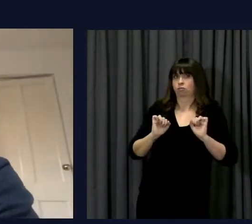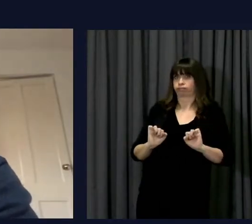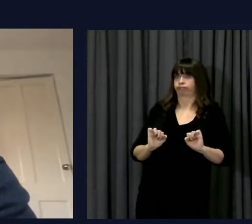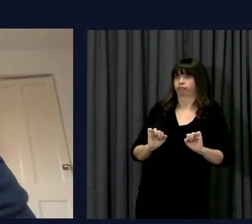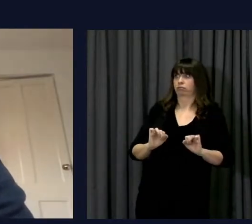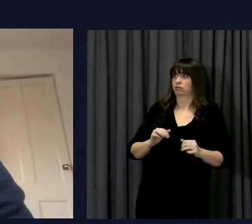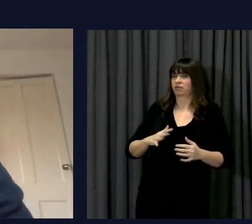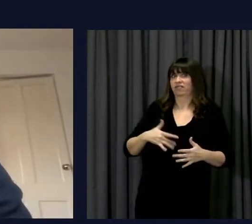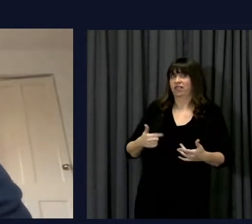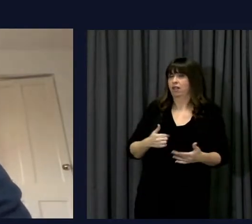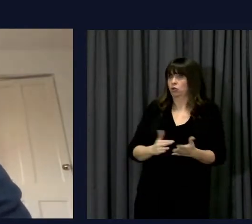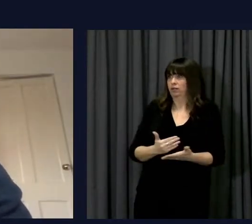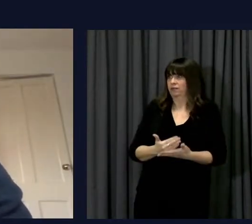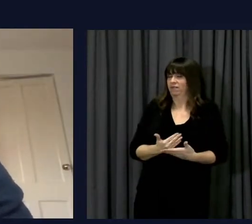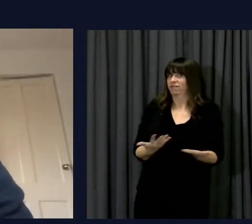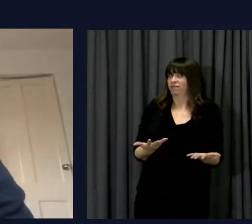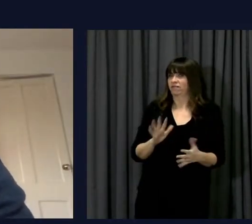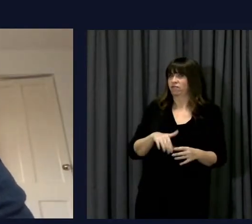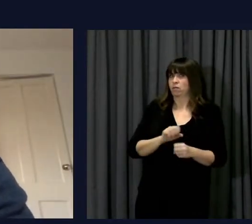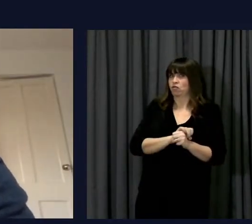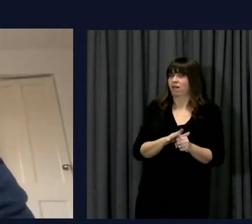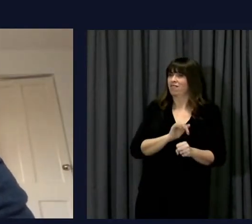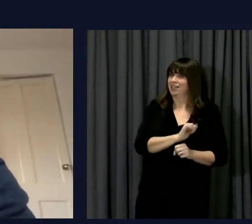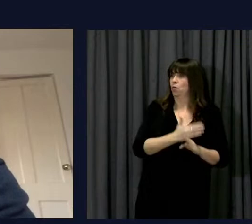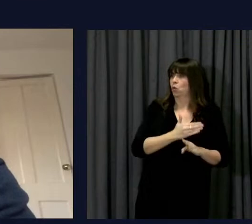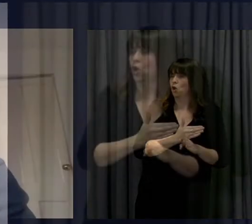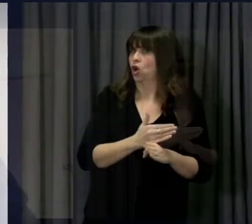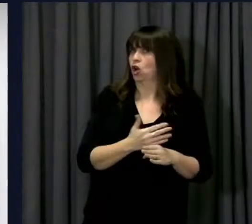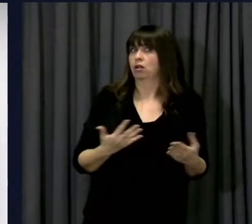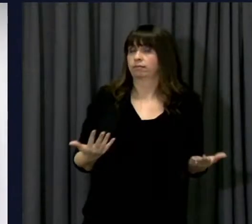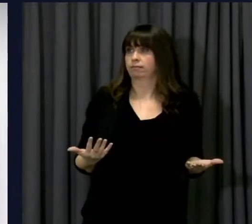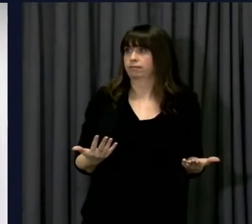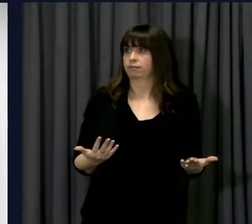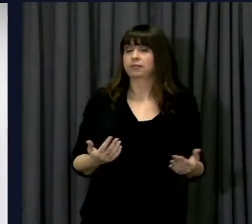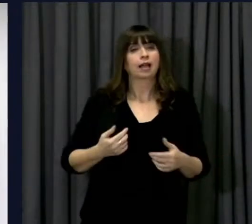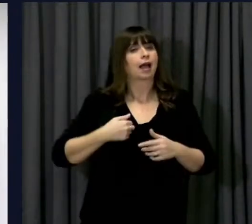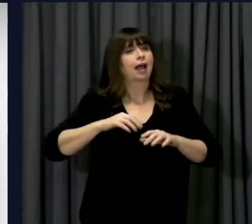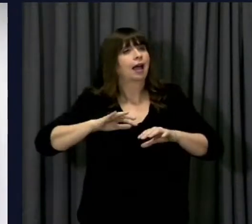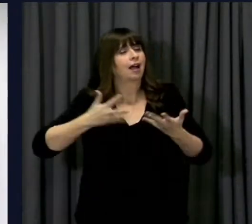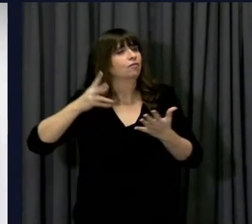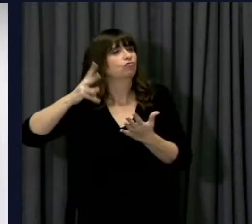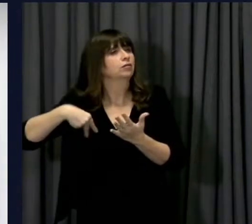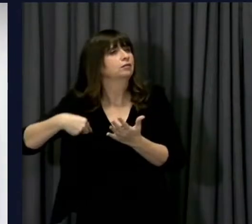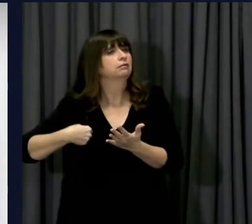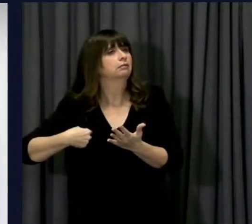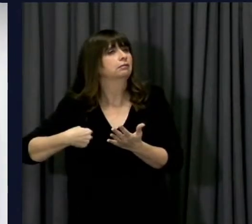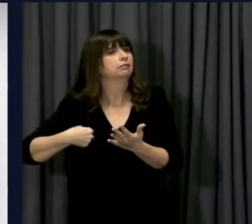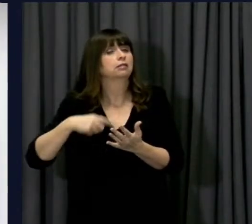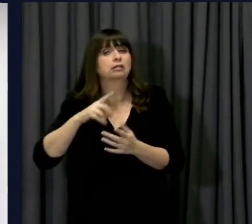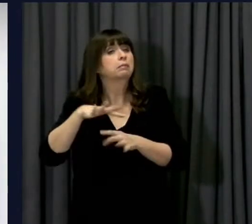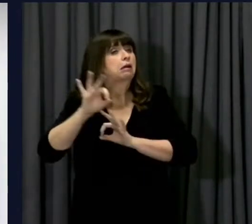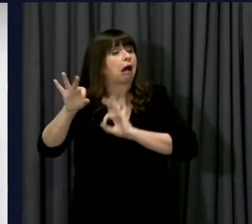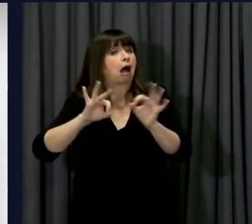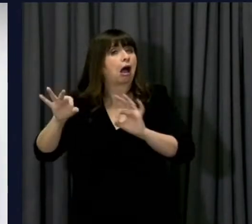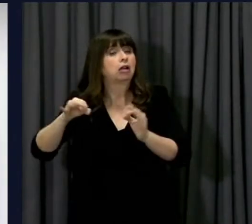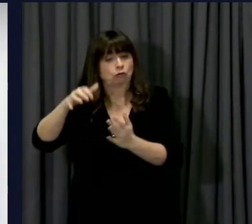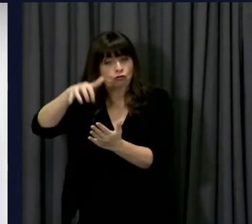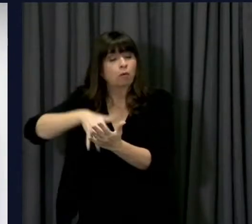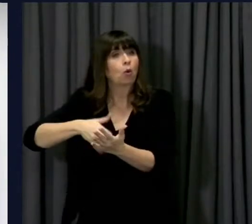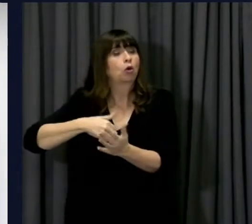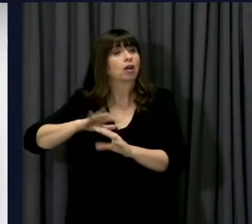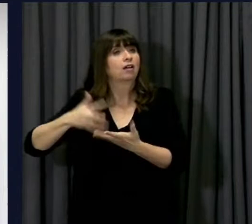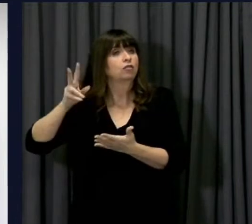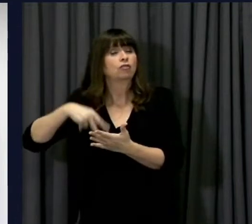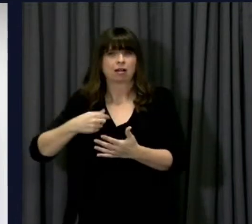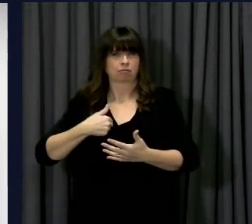from COVID in the workplace. What are you doing to change that? Well, I haven't seen the survey you refer to, but we have regular engagement, not just with the BMA,